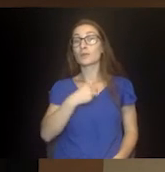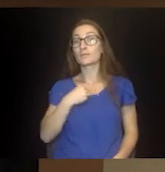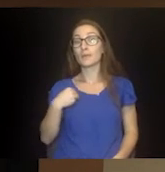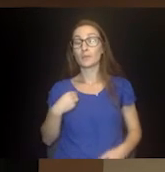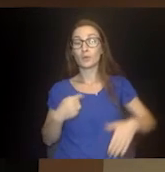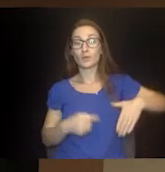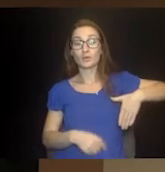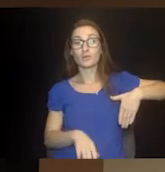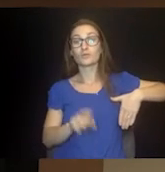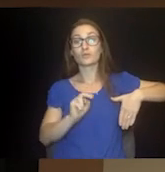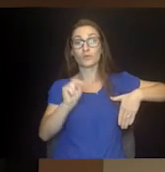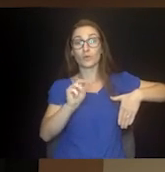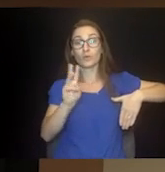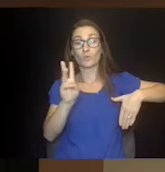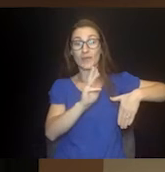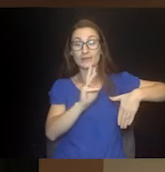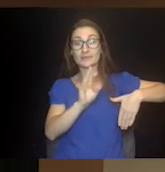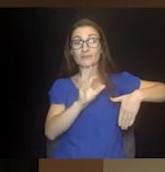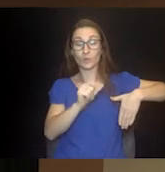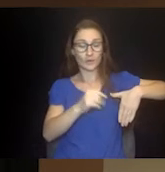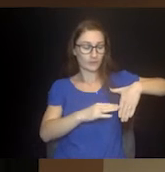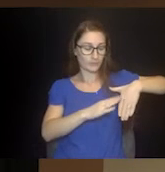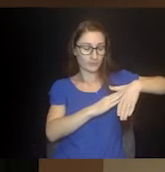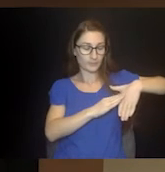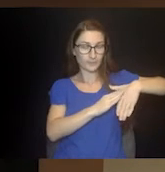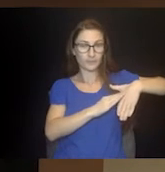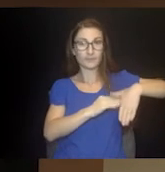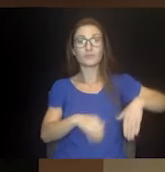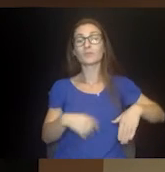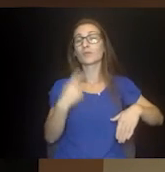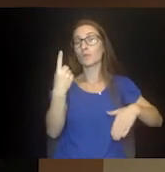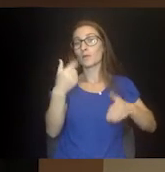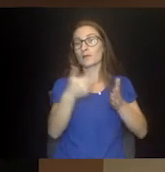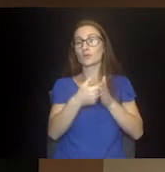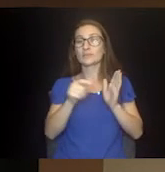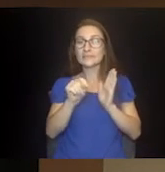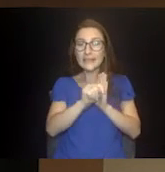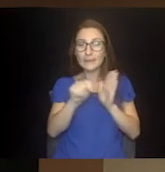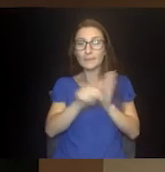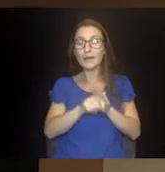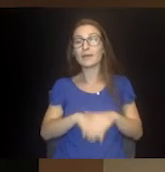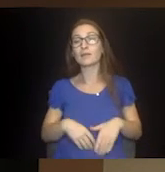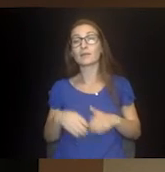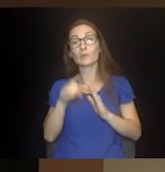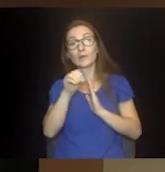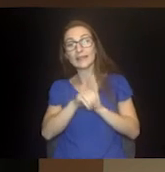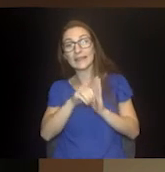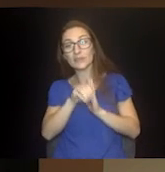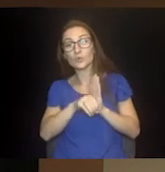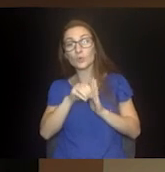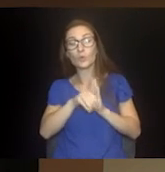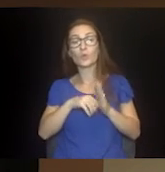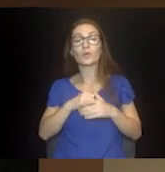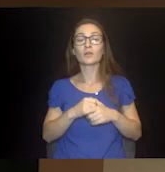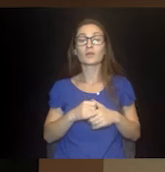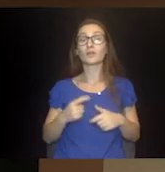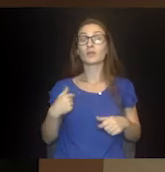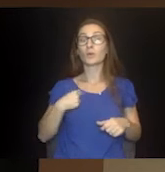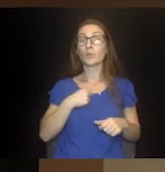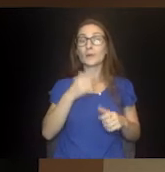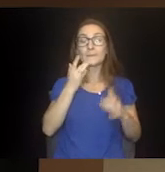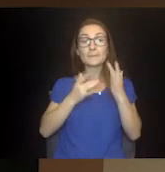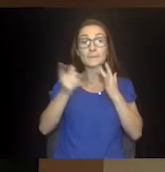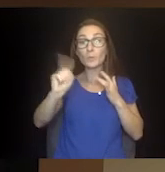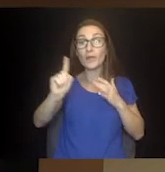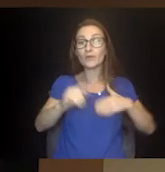newest members is over in Northwest Florida, Niceville area. We got one in St. Pete, Tampa area, and Orlando.